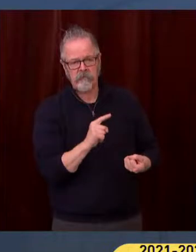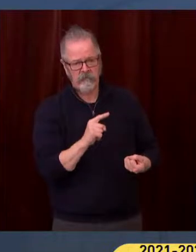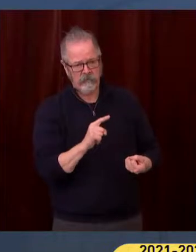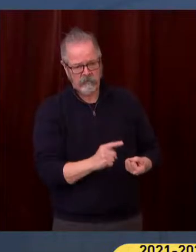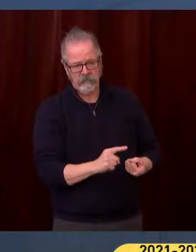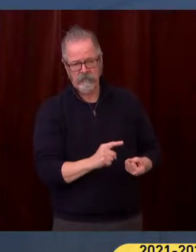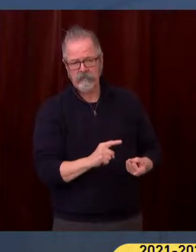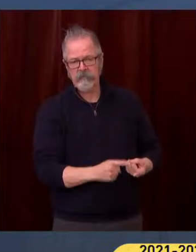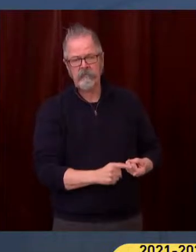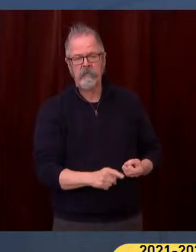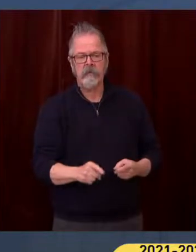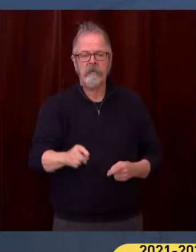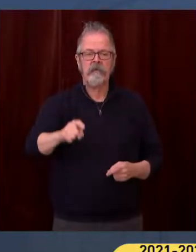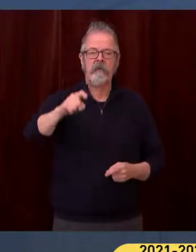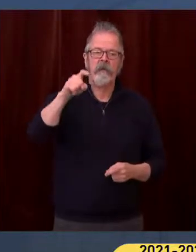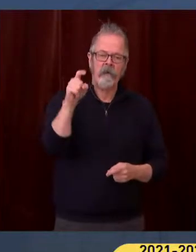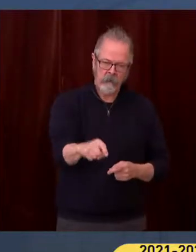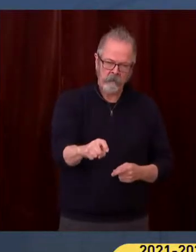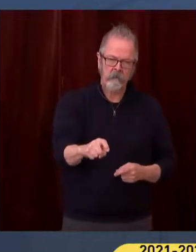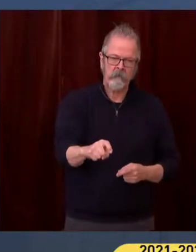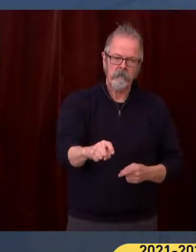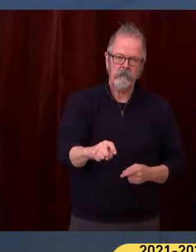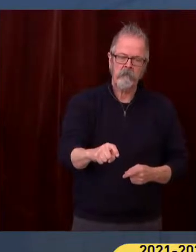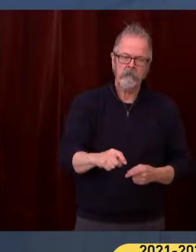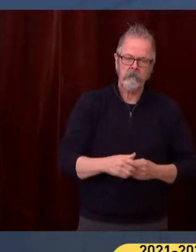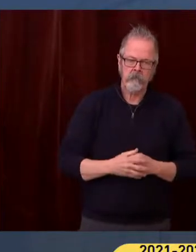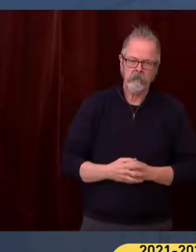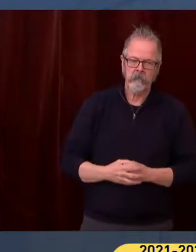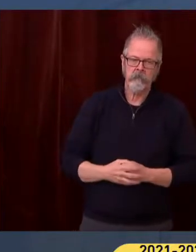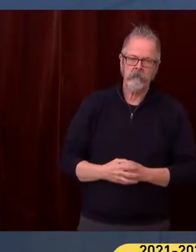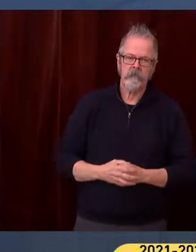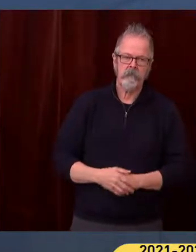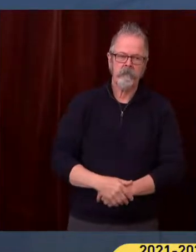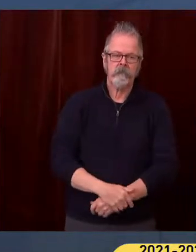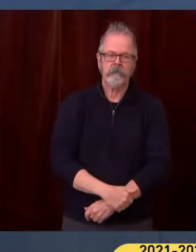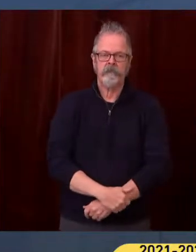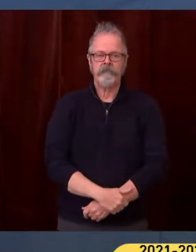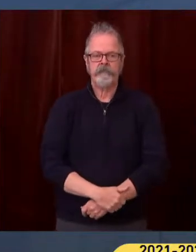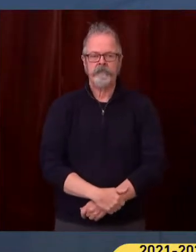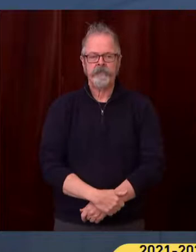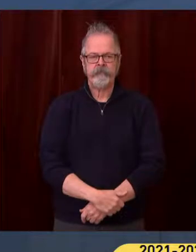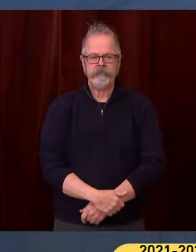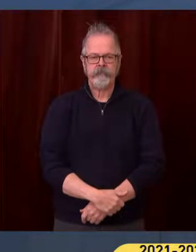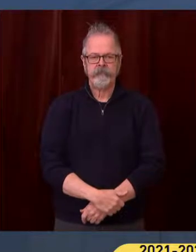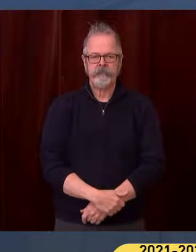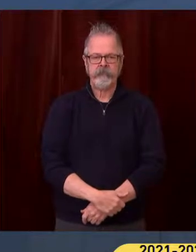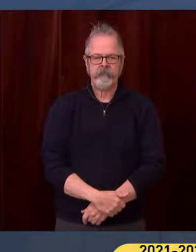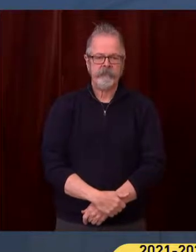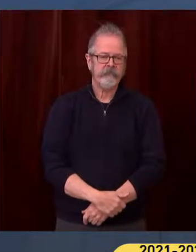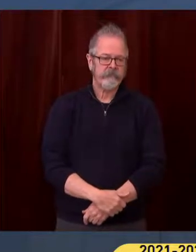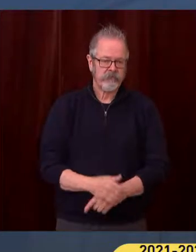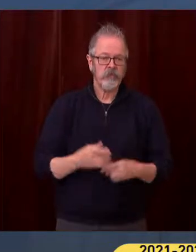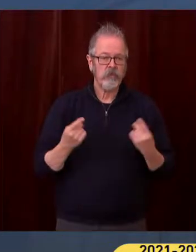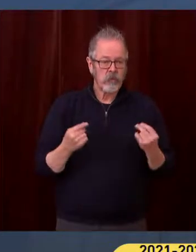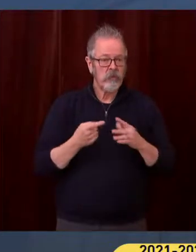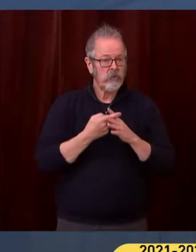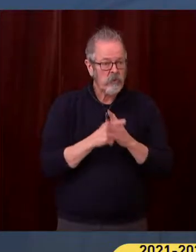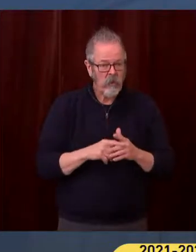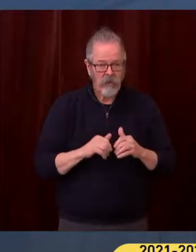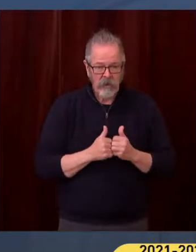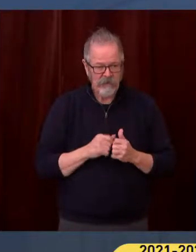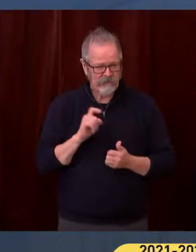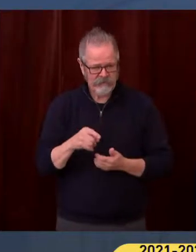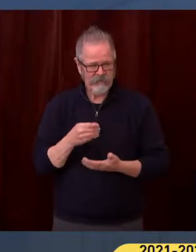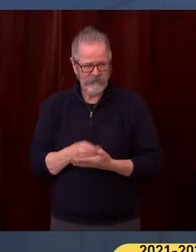quality, high impact investments in clean jobs, in clean energy, in important parts of our transportation